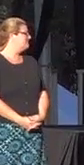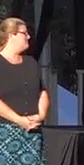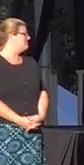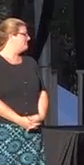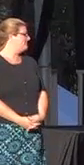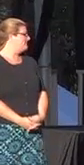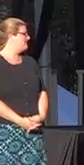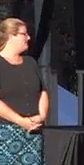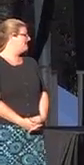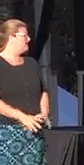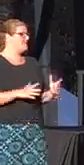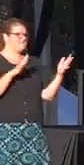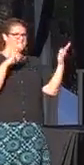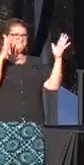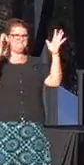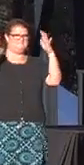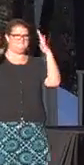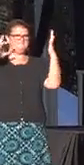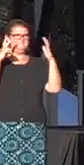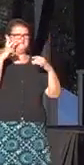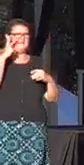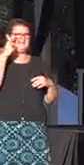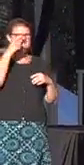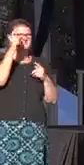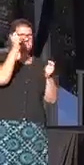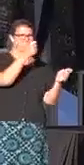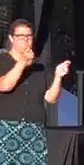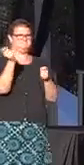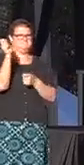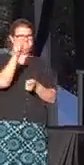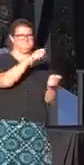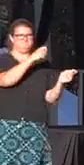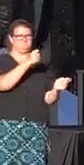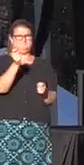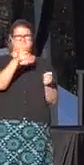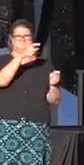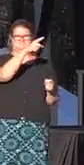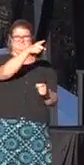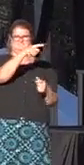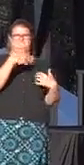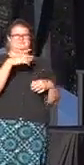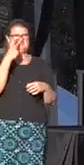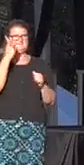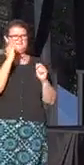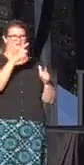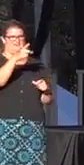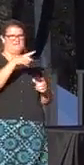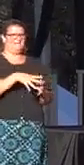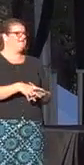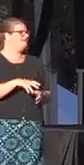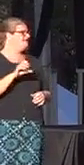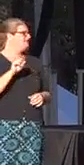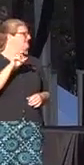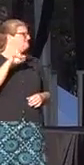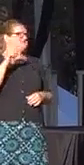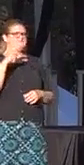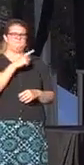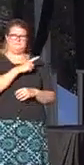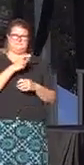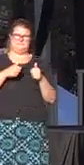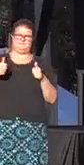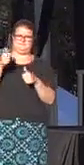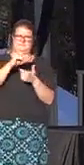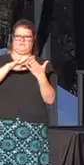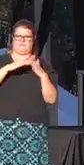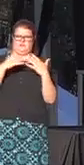There's that CHW flag. I see you, CHW. I see you all. Sue Reynolds is the head of